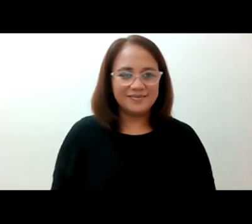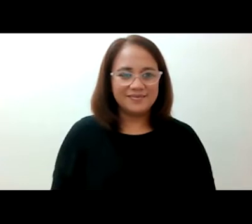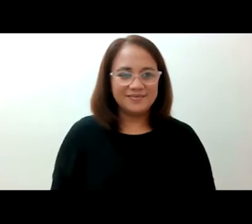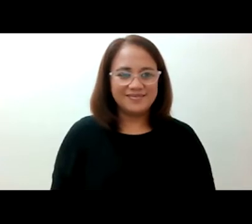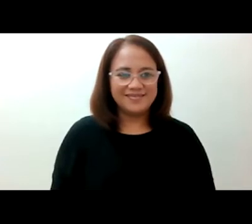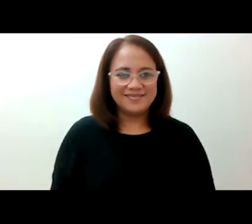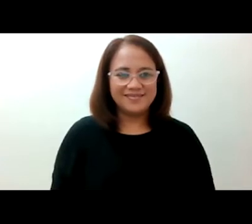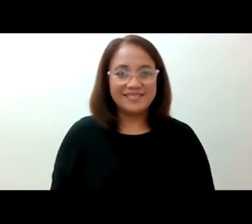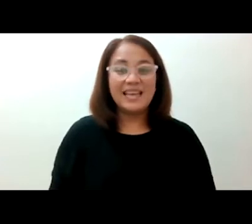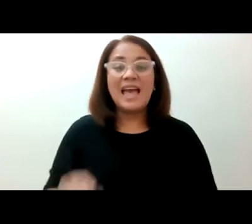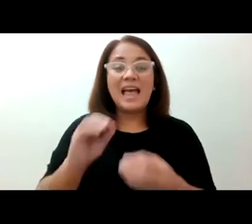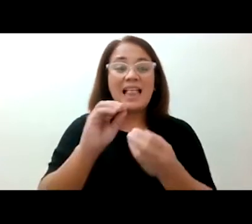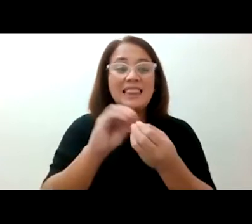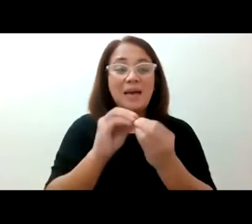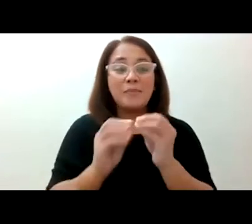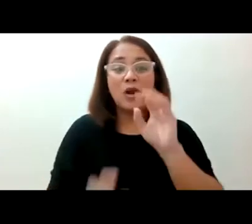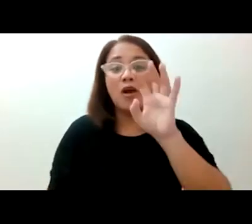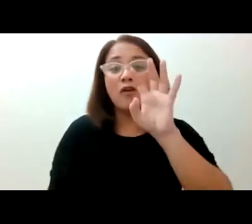number 4.